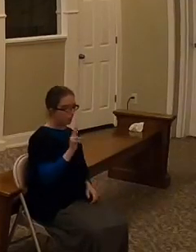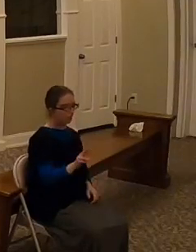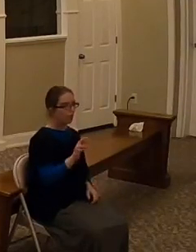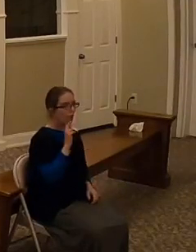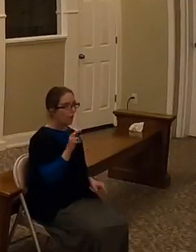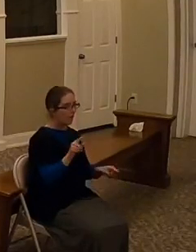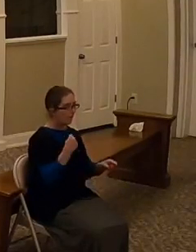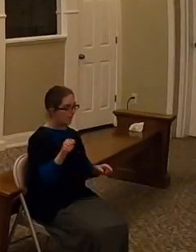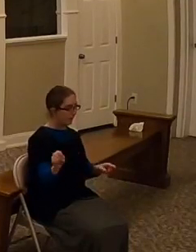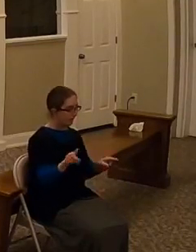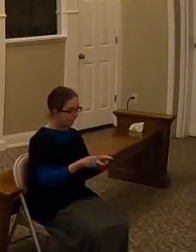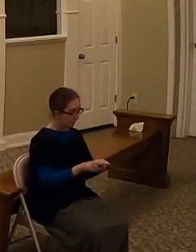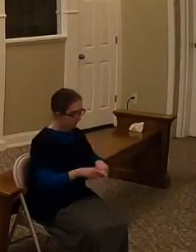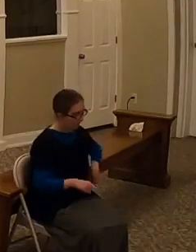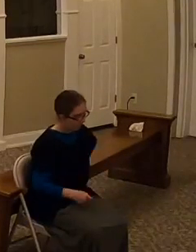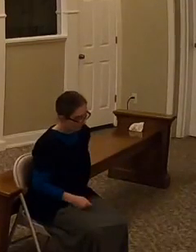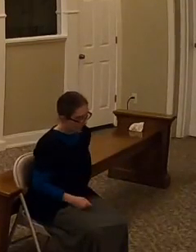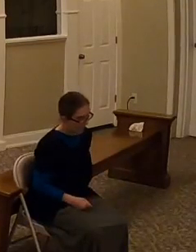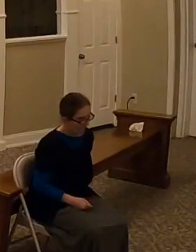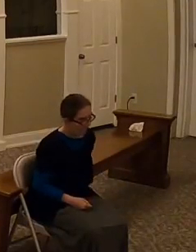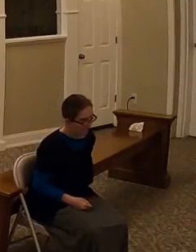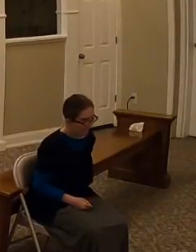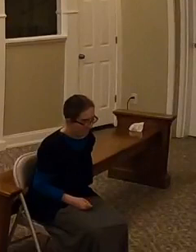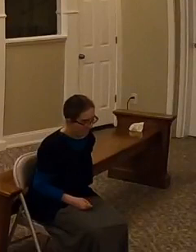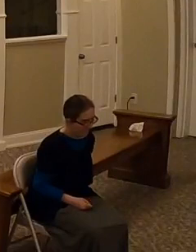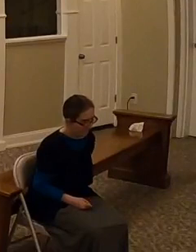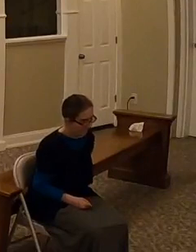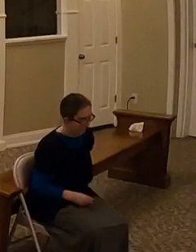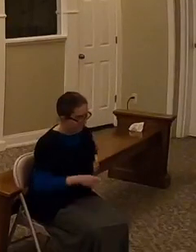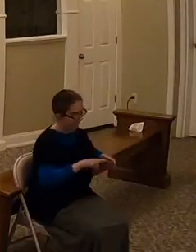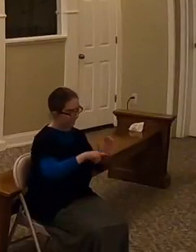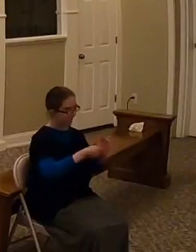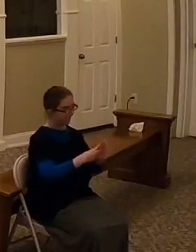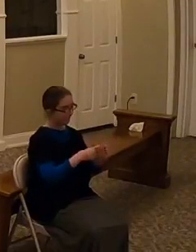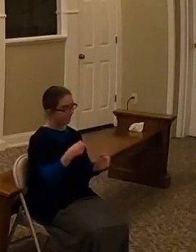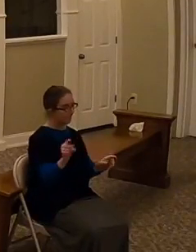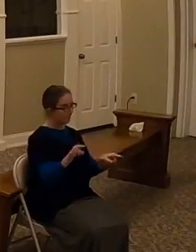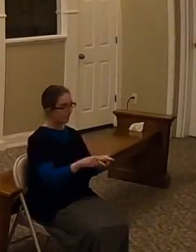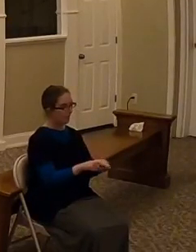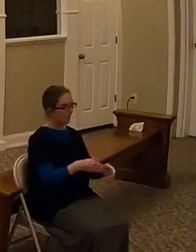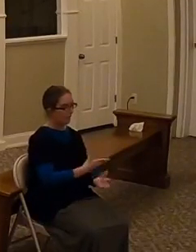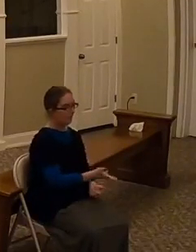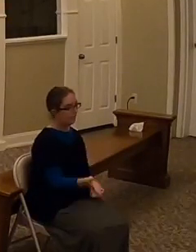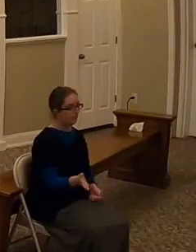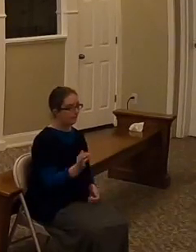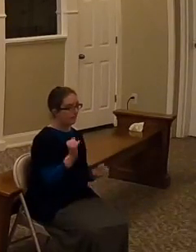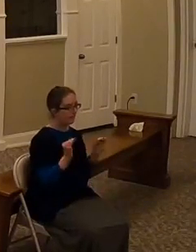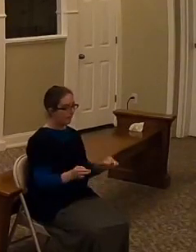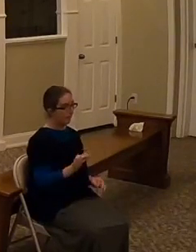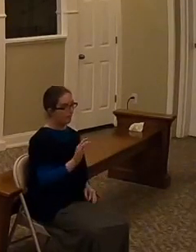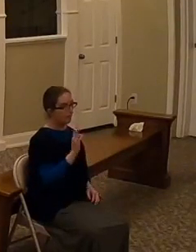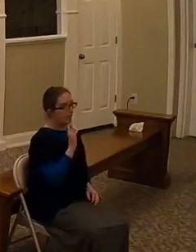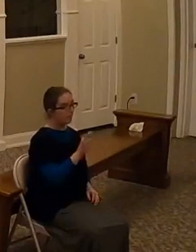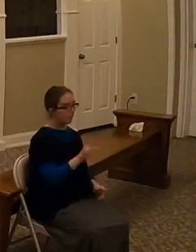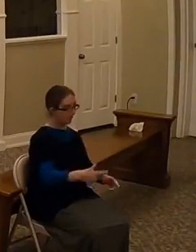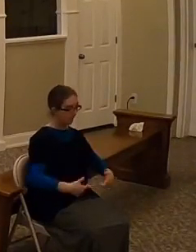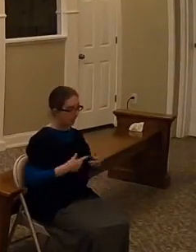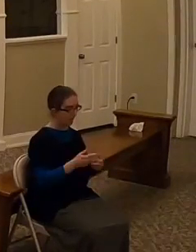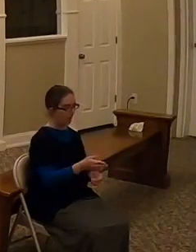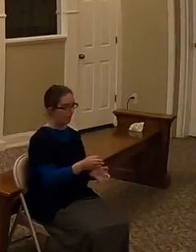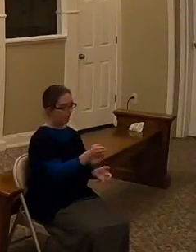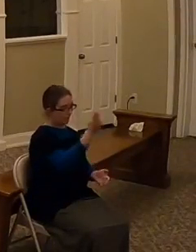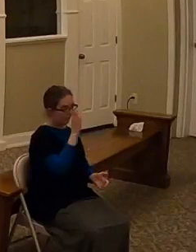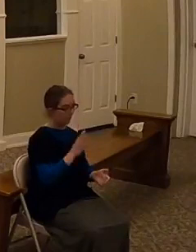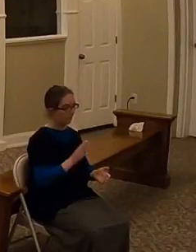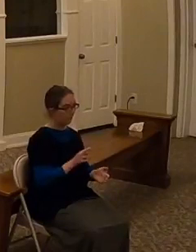synonymous? A godly life and a holy life mean basically the same thing. And if you're living a godly life or a